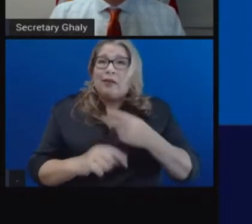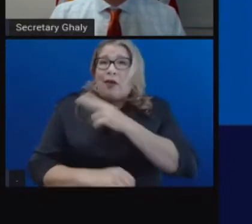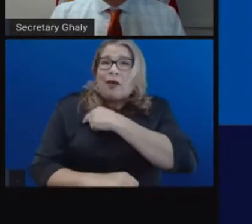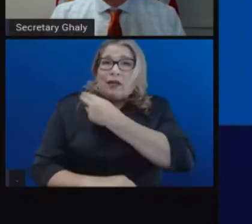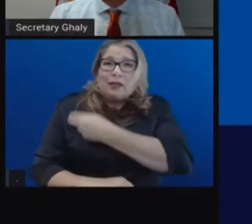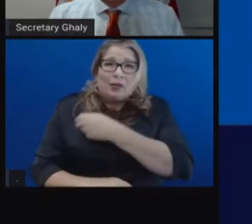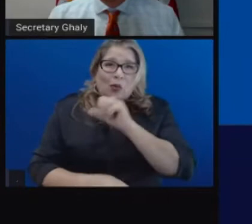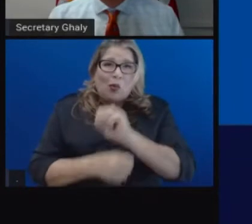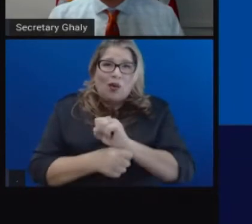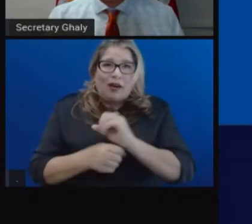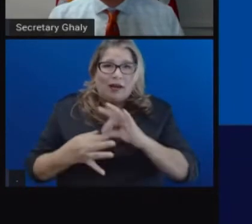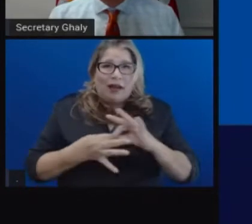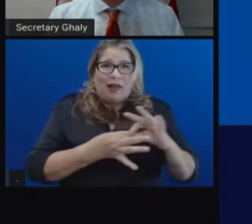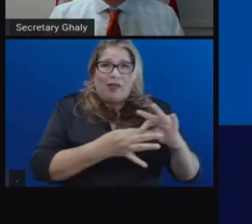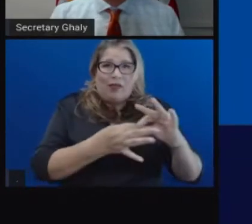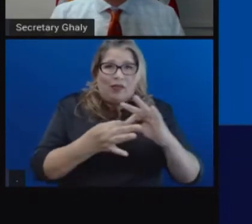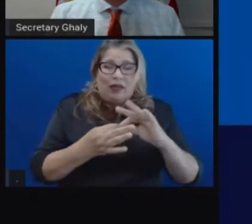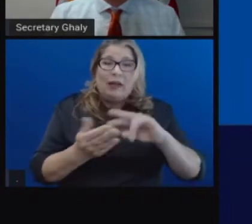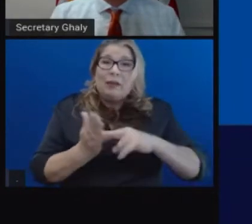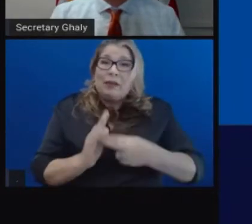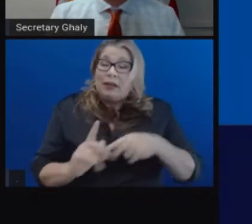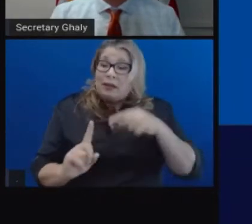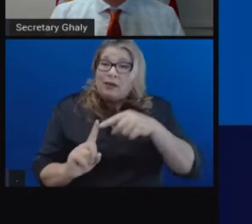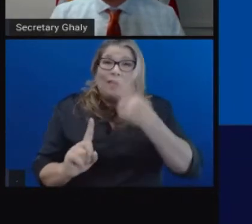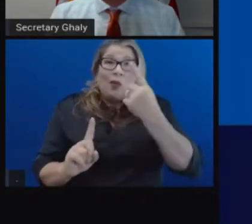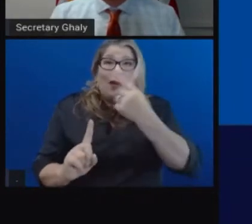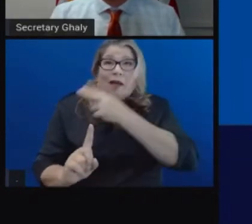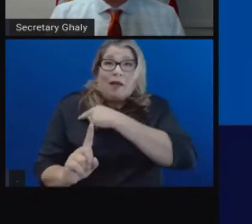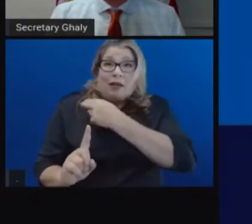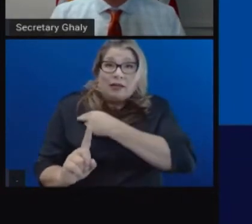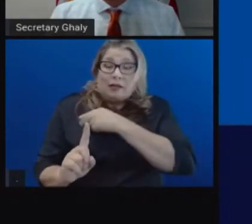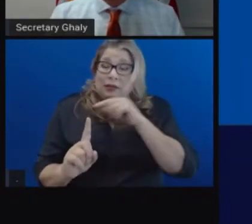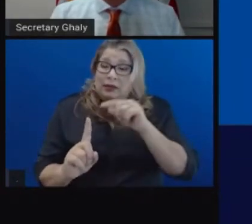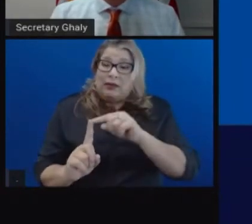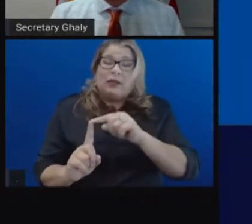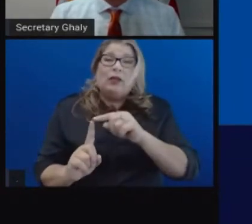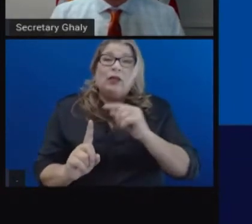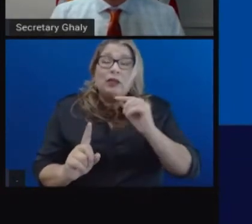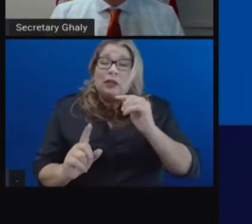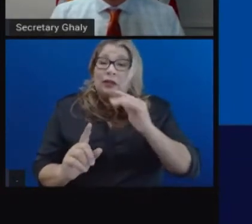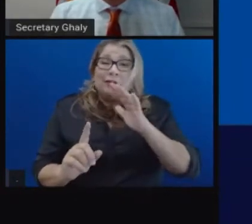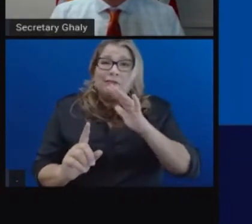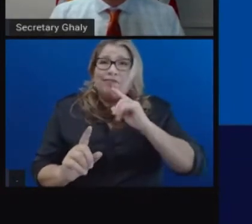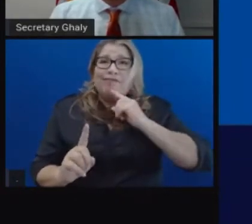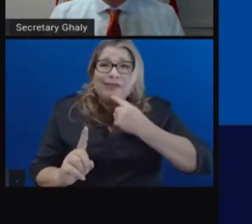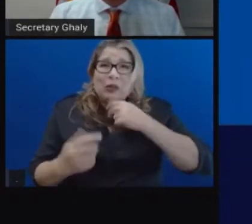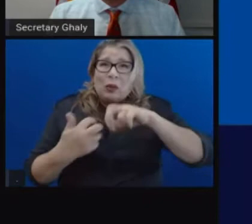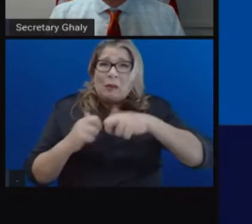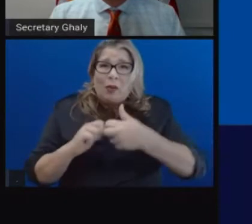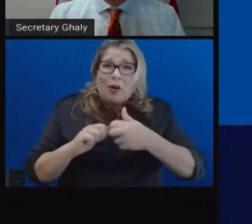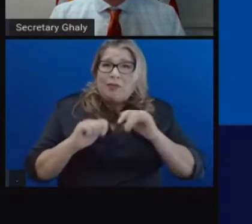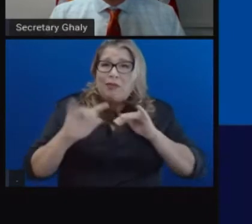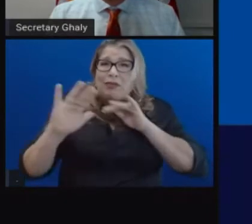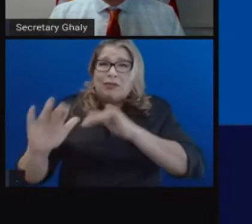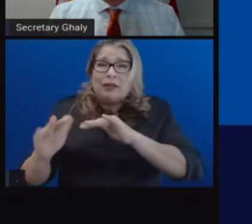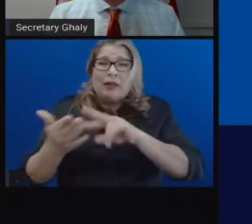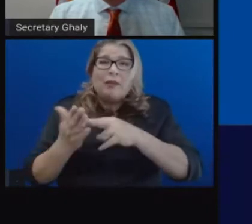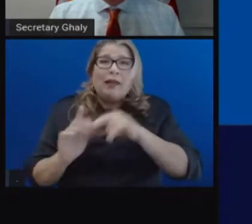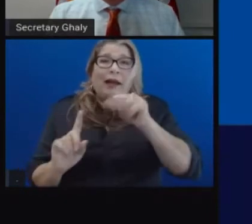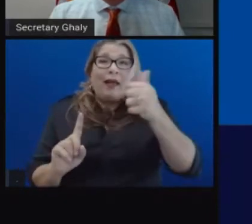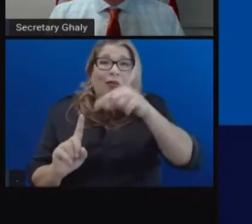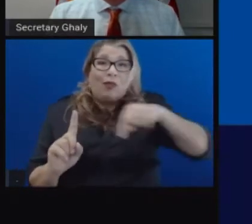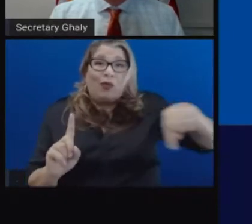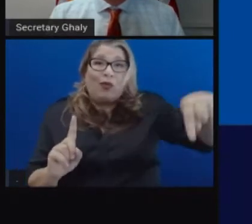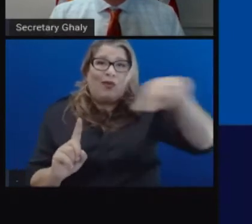is supported by the actions and activities of the broader set of hospitals in their community. Again,